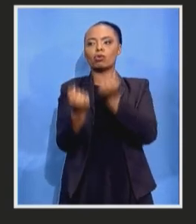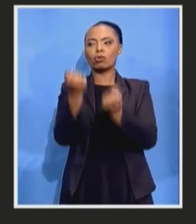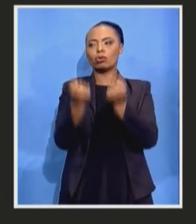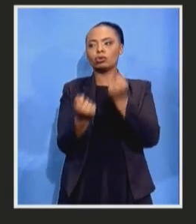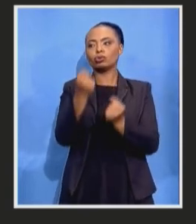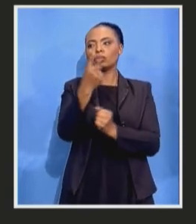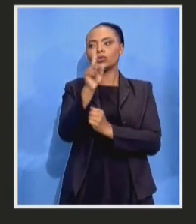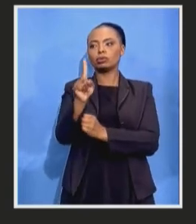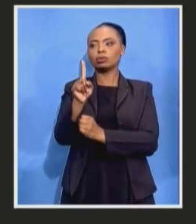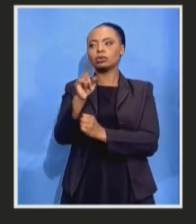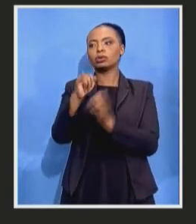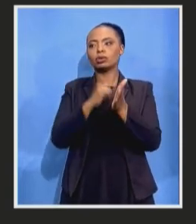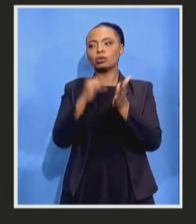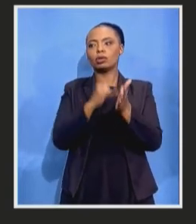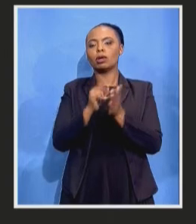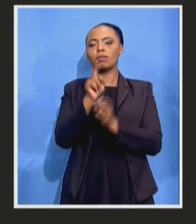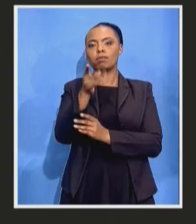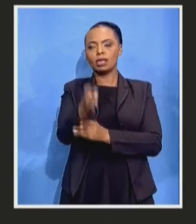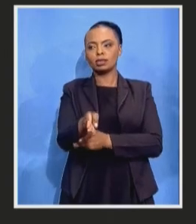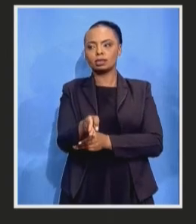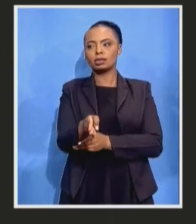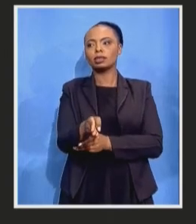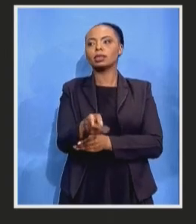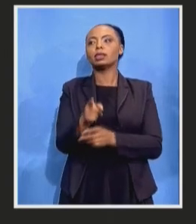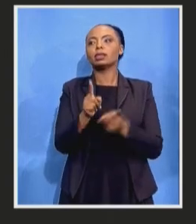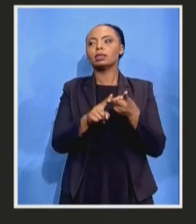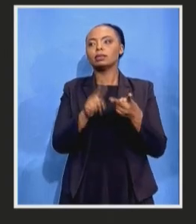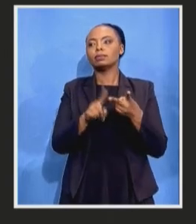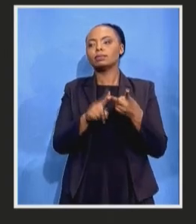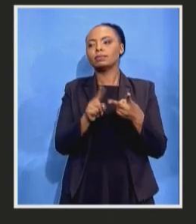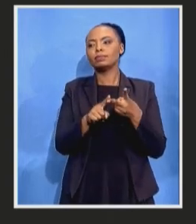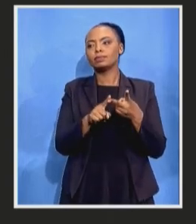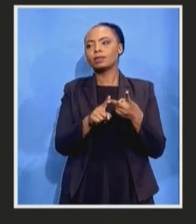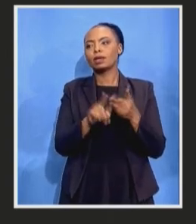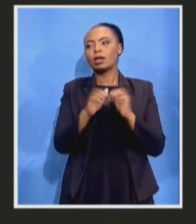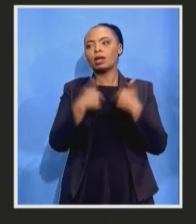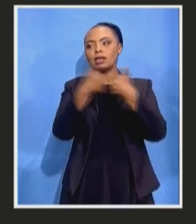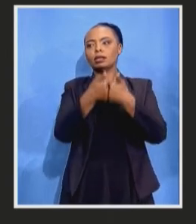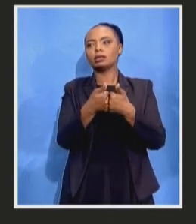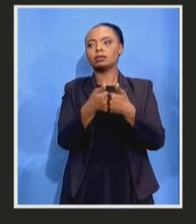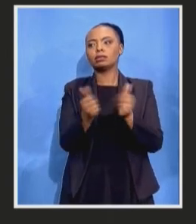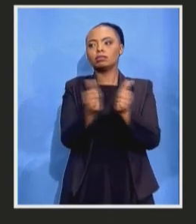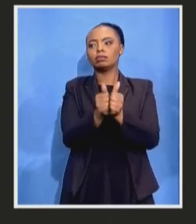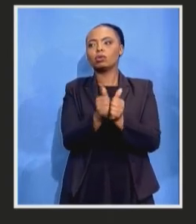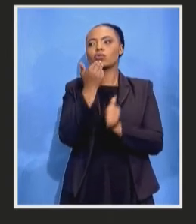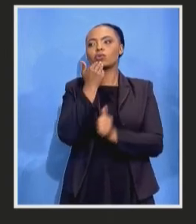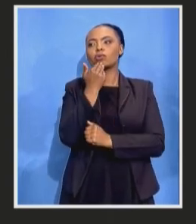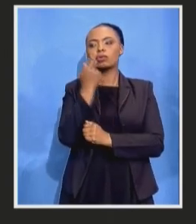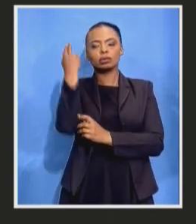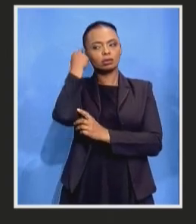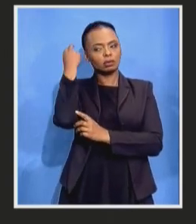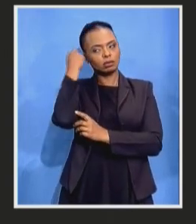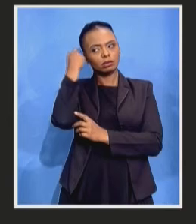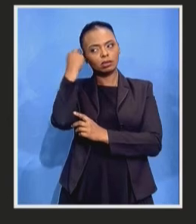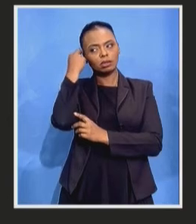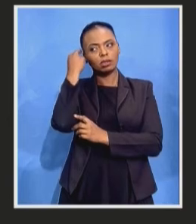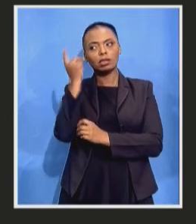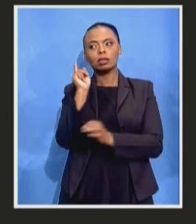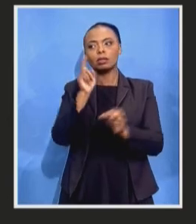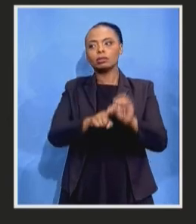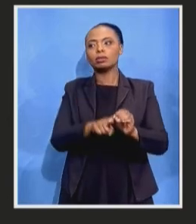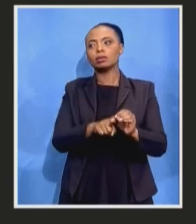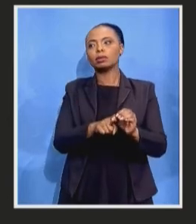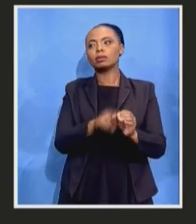one of your alliance partners who sits in the alliance secretariat, that would be the Secretary General of the ANC, has been charged, and the Integrity Commission